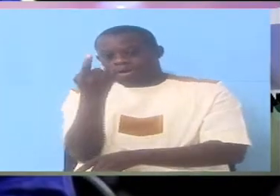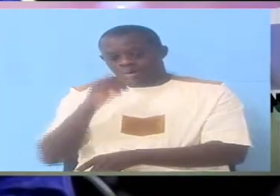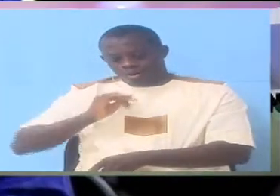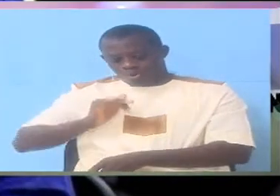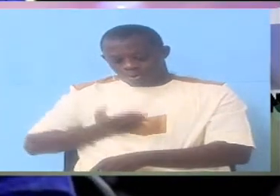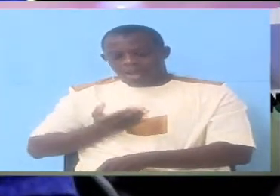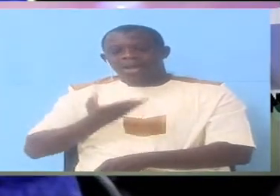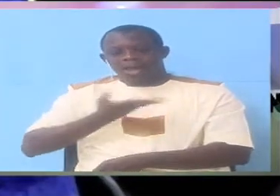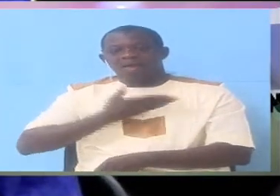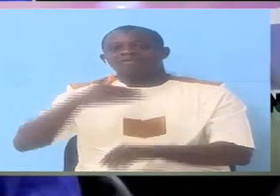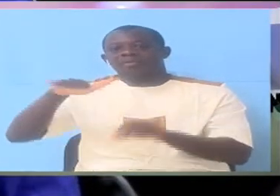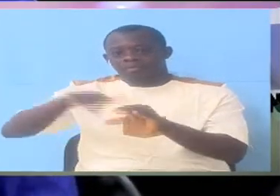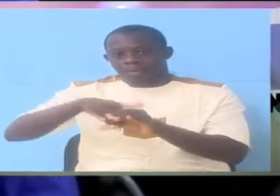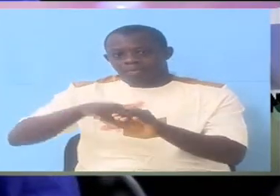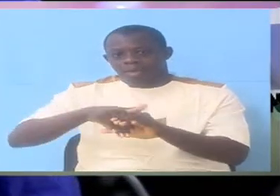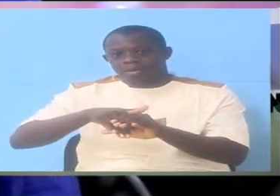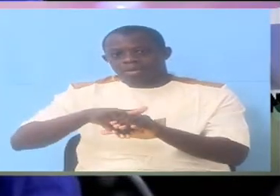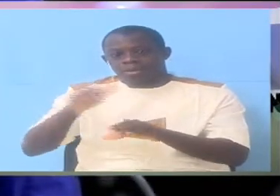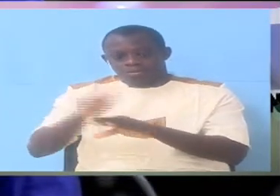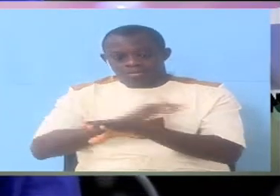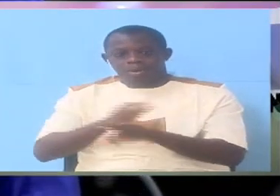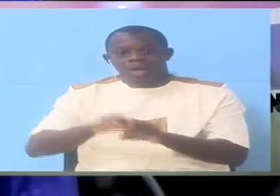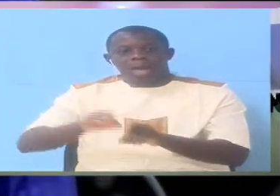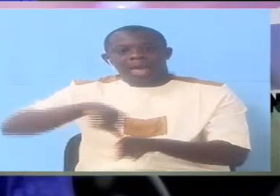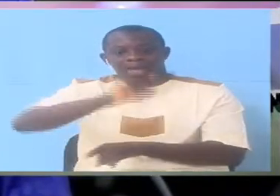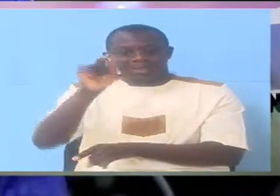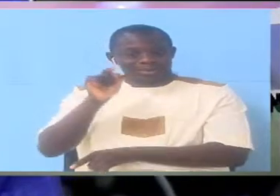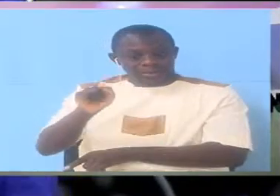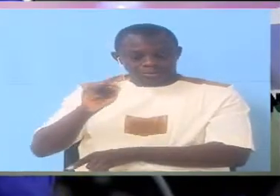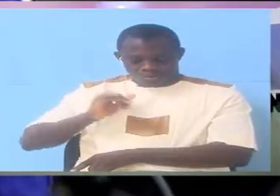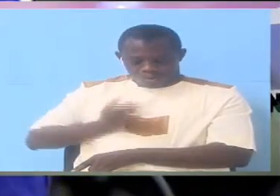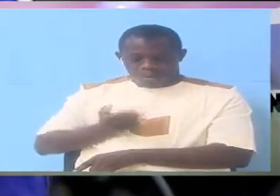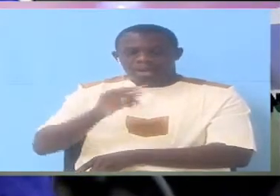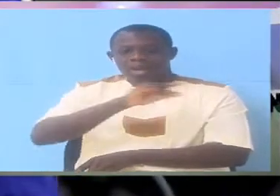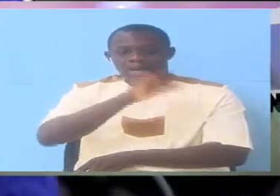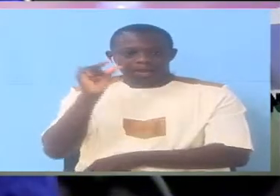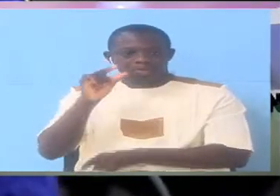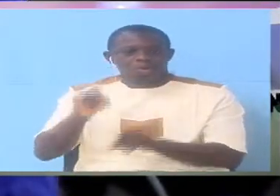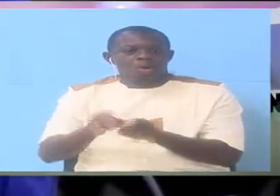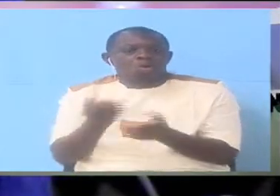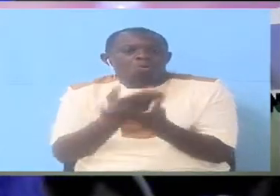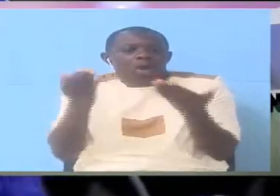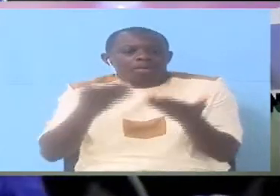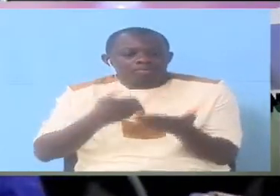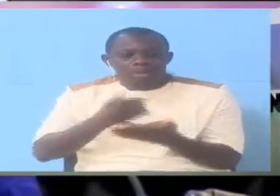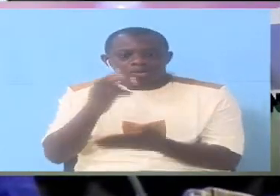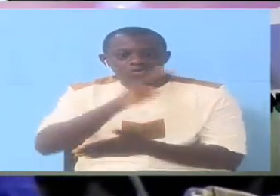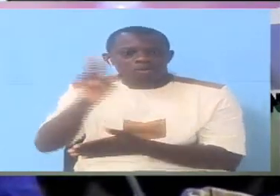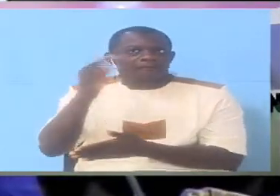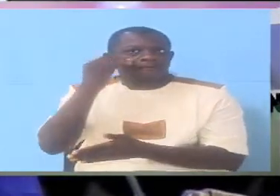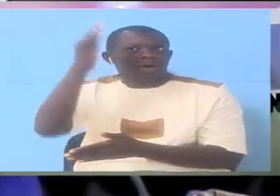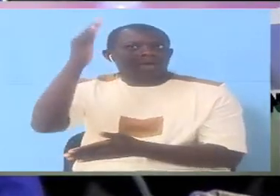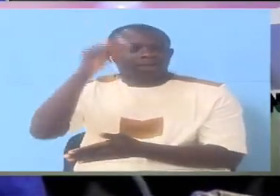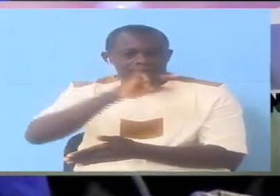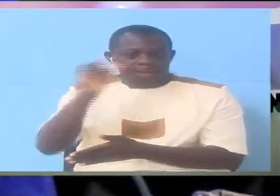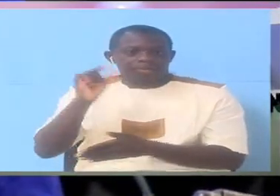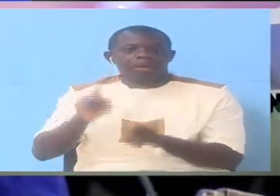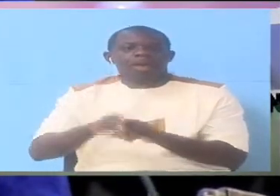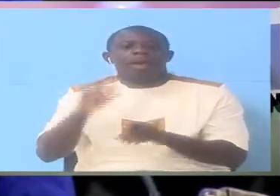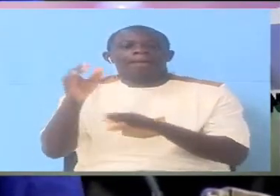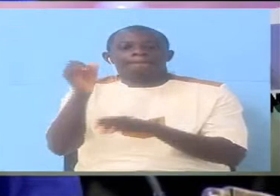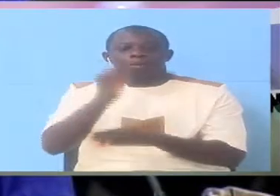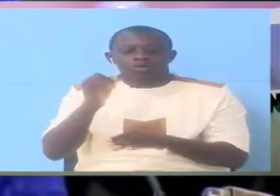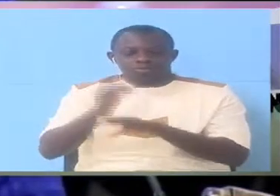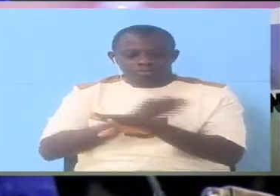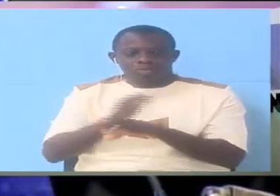Amongst the 3 Sierra Leoneans was a female. And me ya tin di manina tola because what won la kondo do bi ya to mu la mi